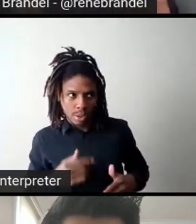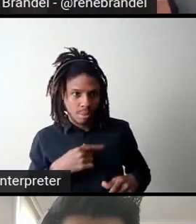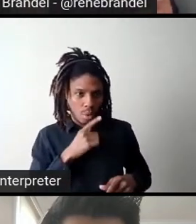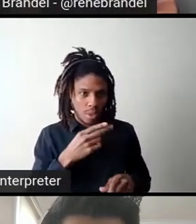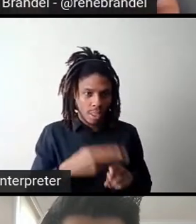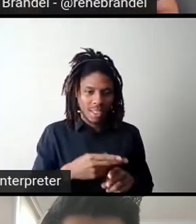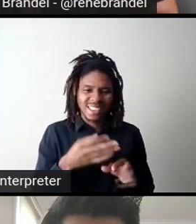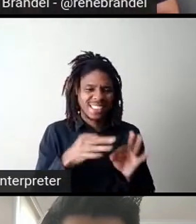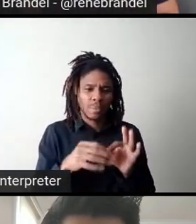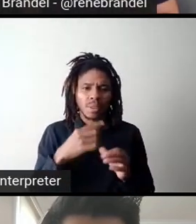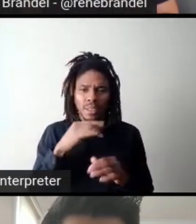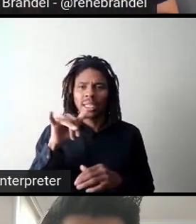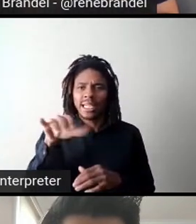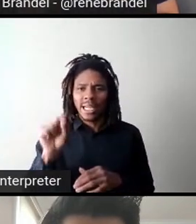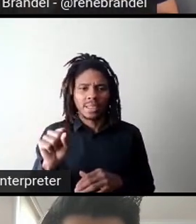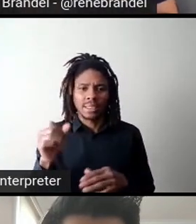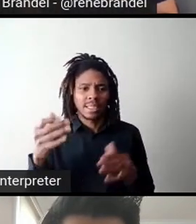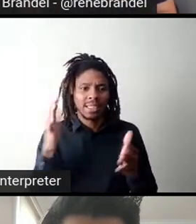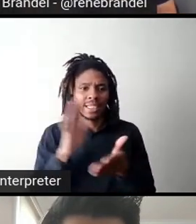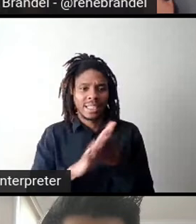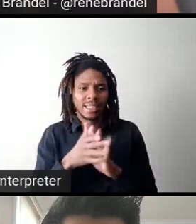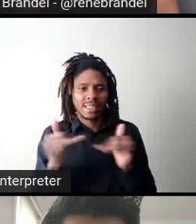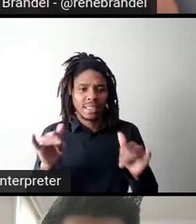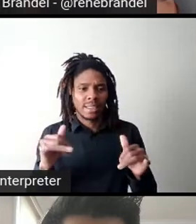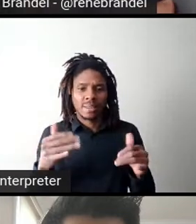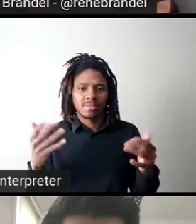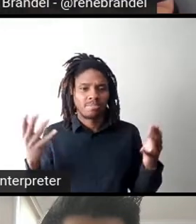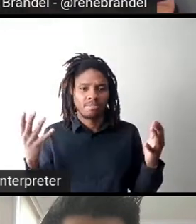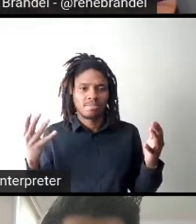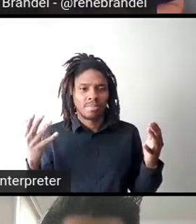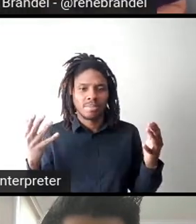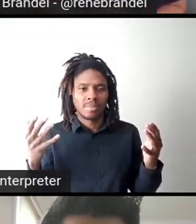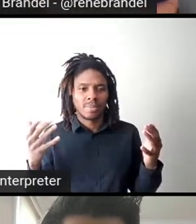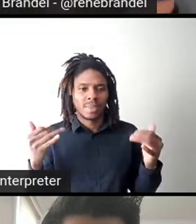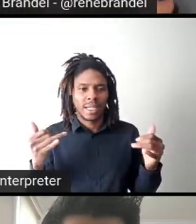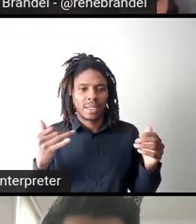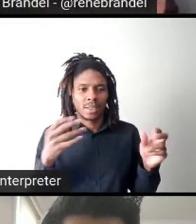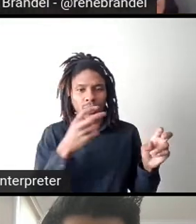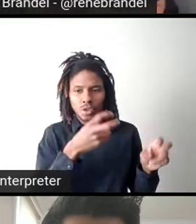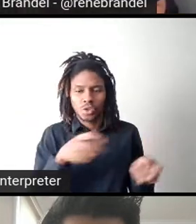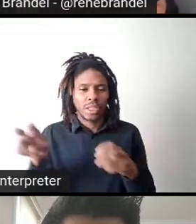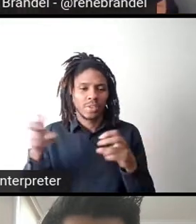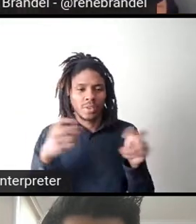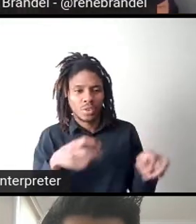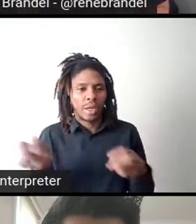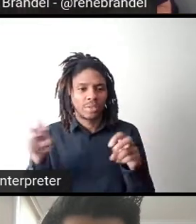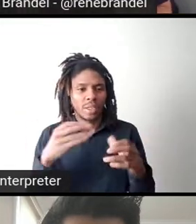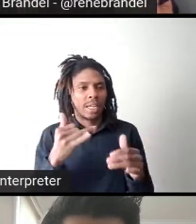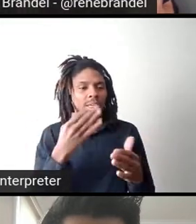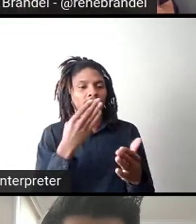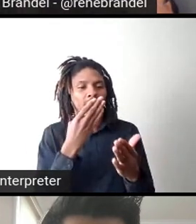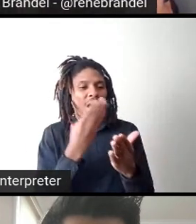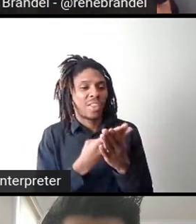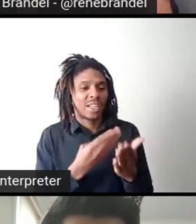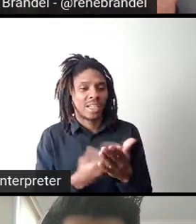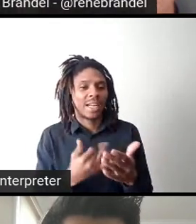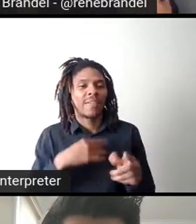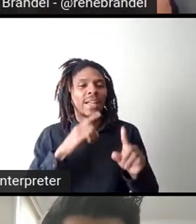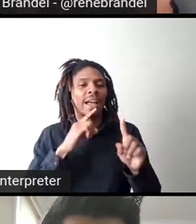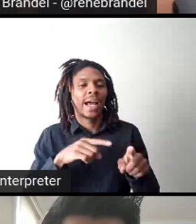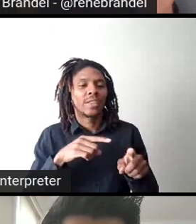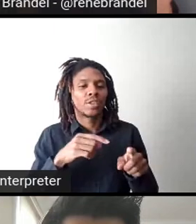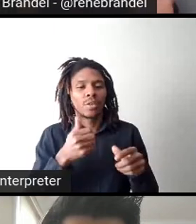to click yes, that's it, and securely transferring the tokens so that it's authenticated. And all I have to do is answer a few